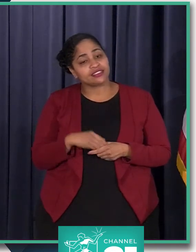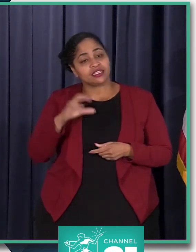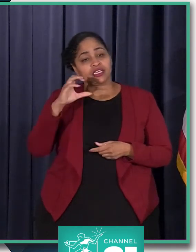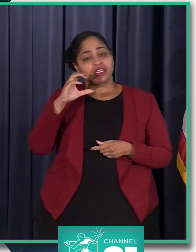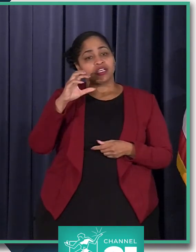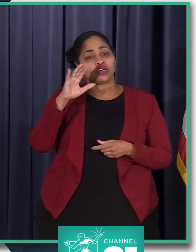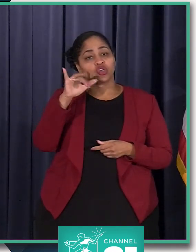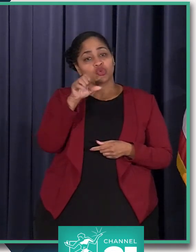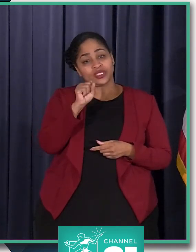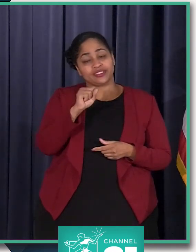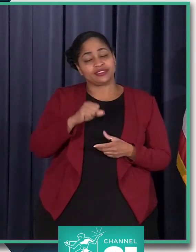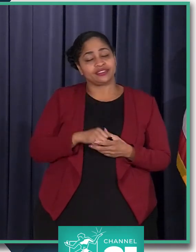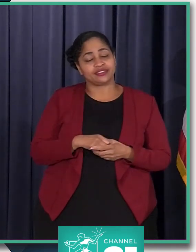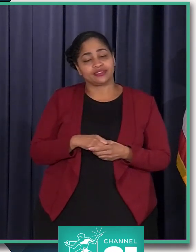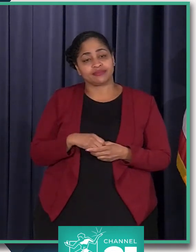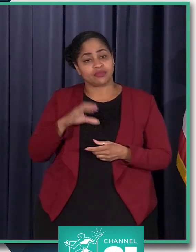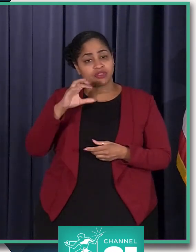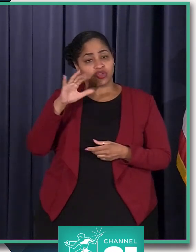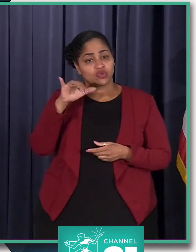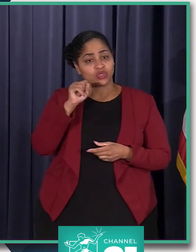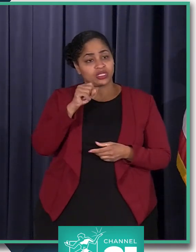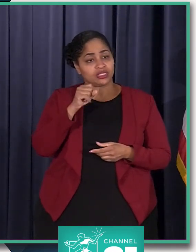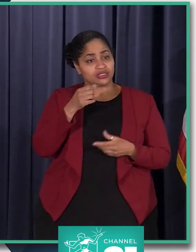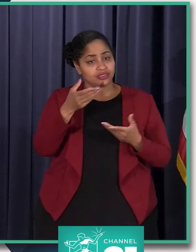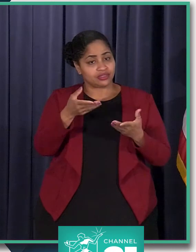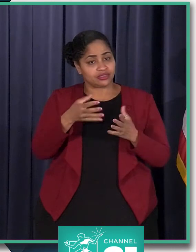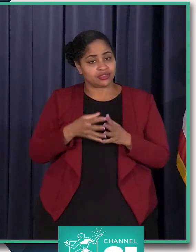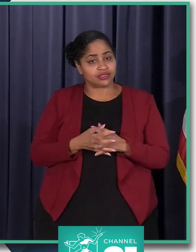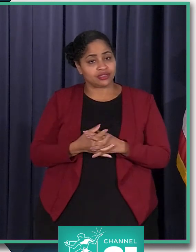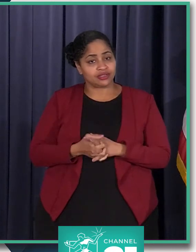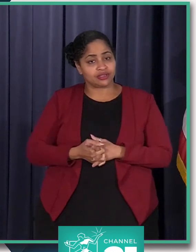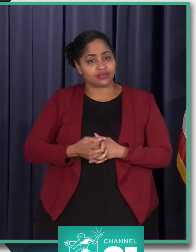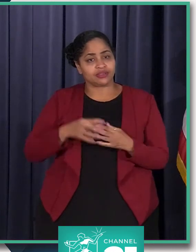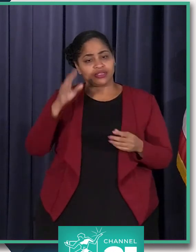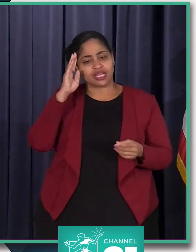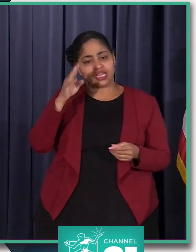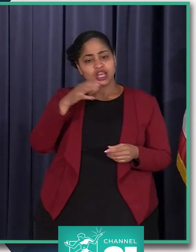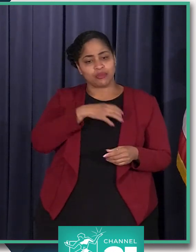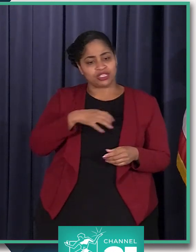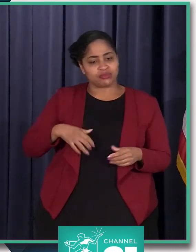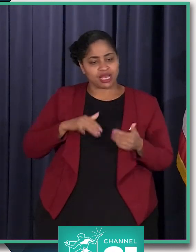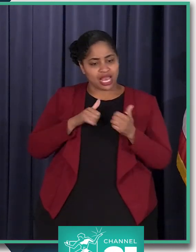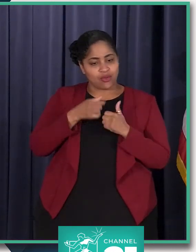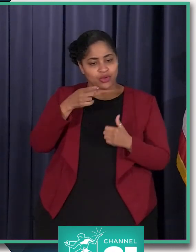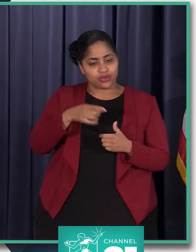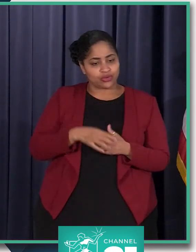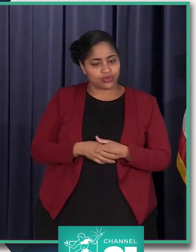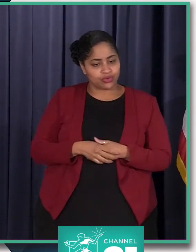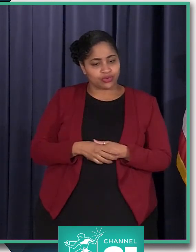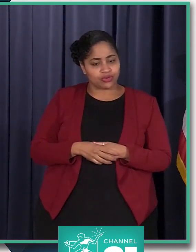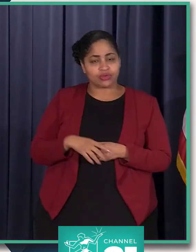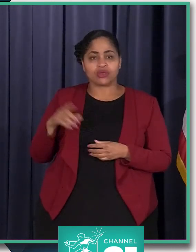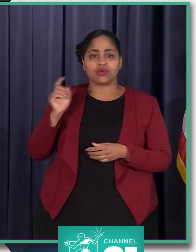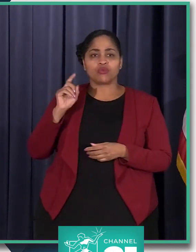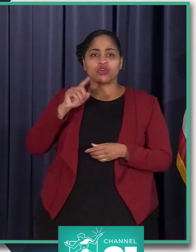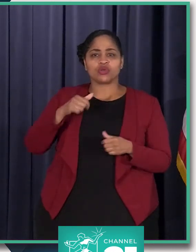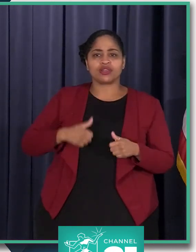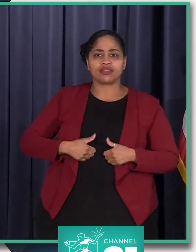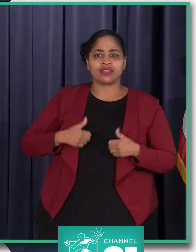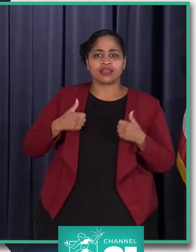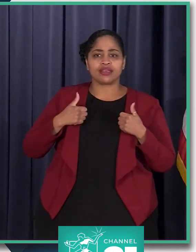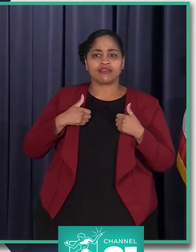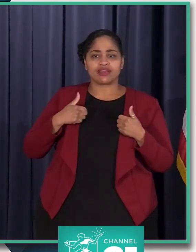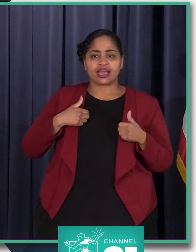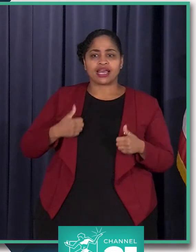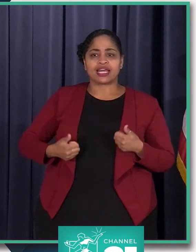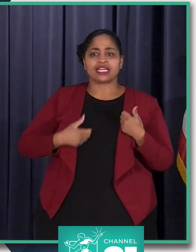Chris. Hey, Chris, you are up. Hello, Mr. Mayor. How are you? Good. Where do you live? I live